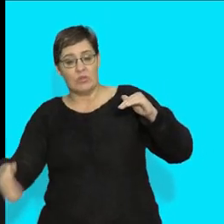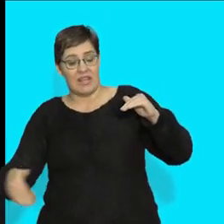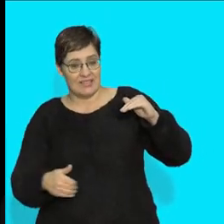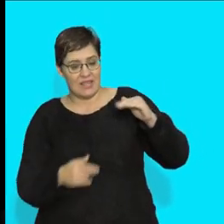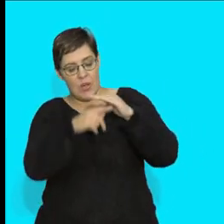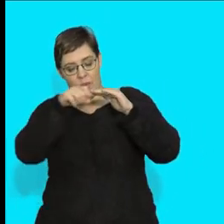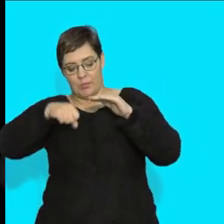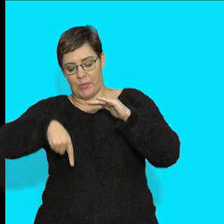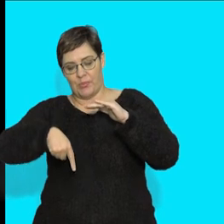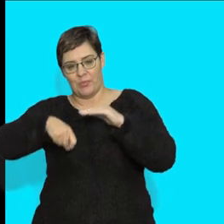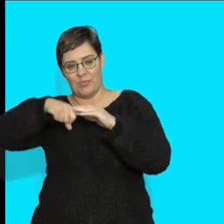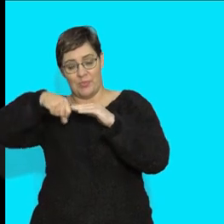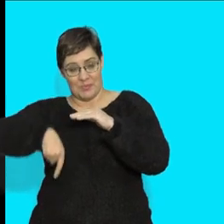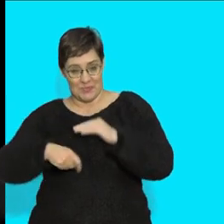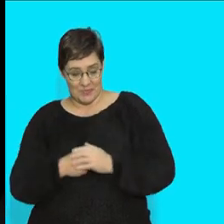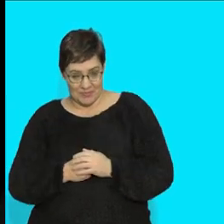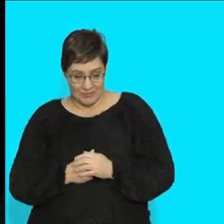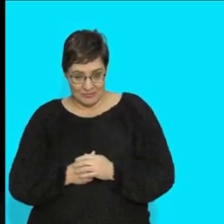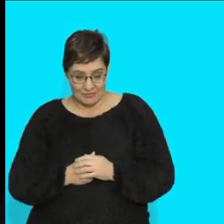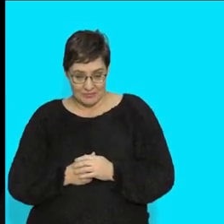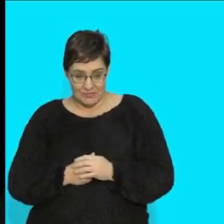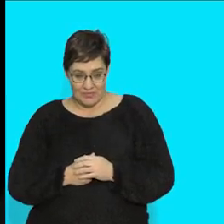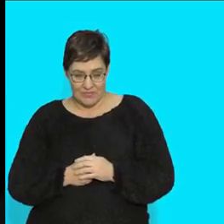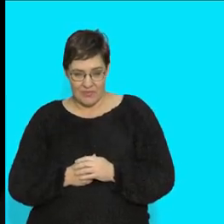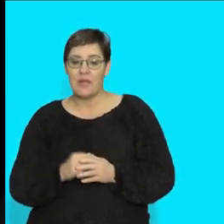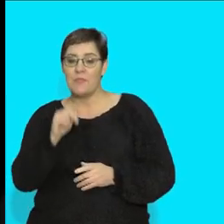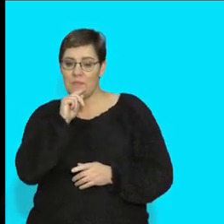that is going to happen, all right, and that is